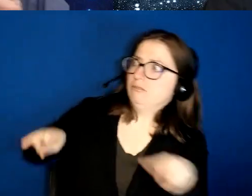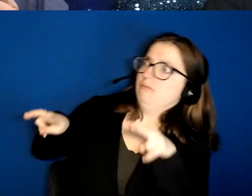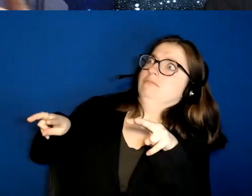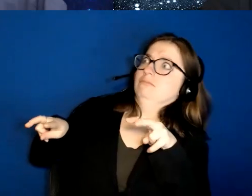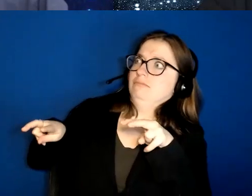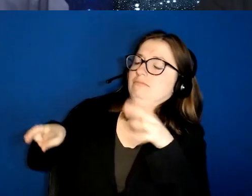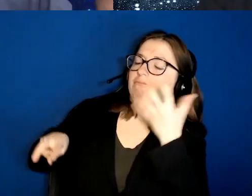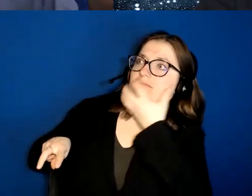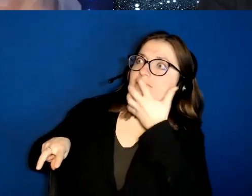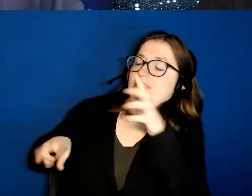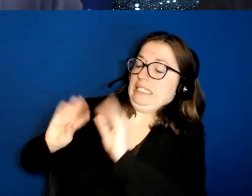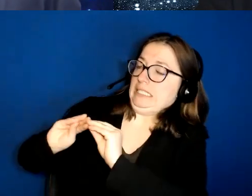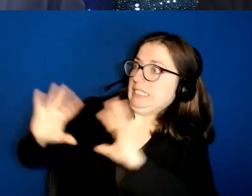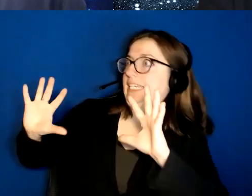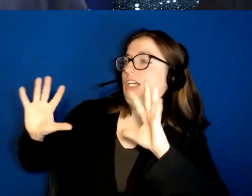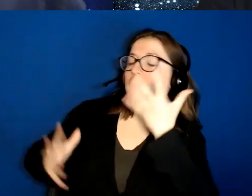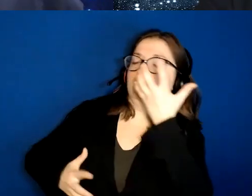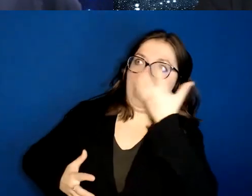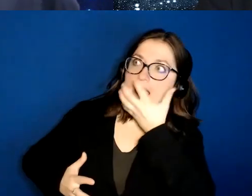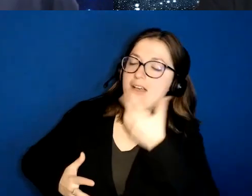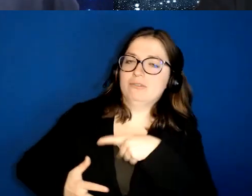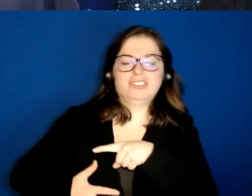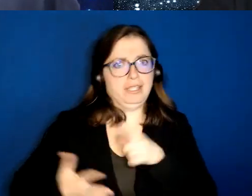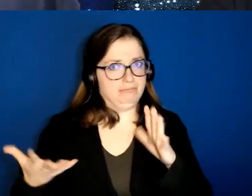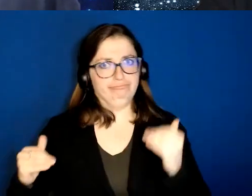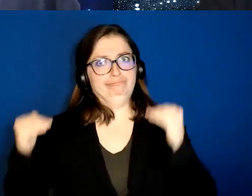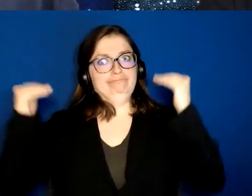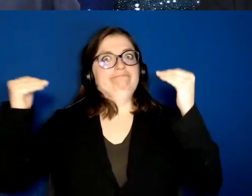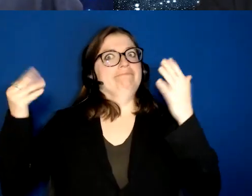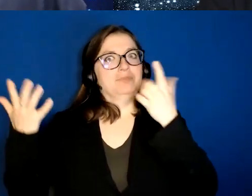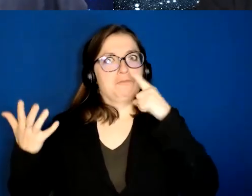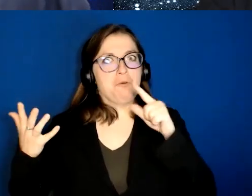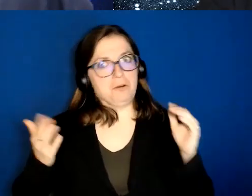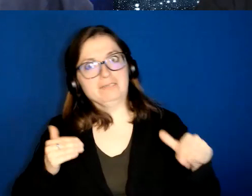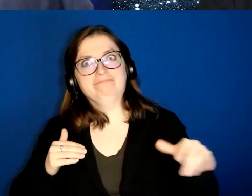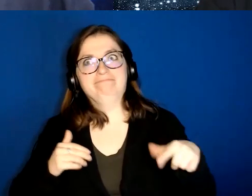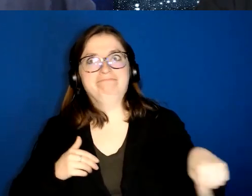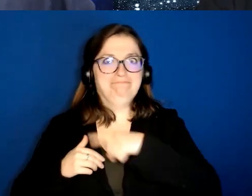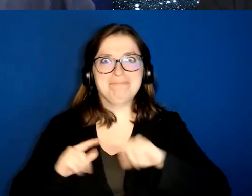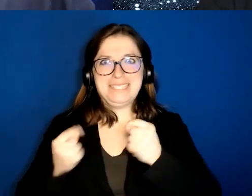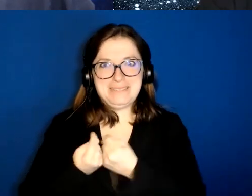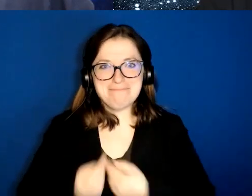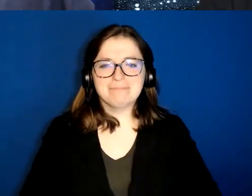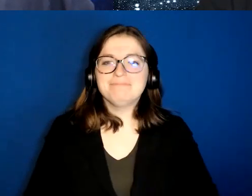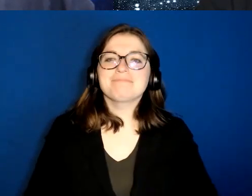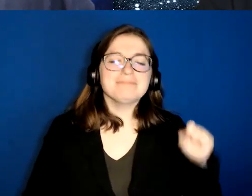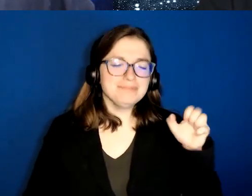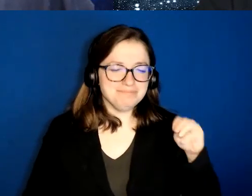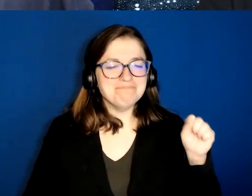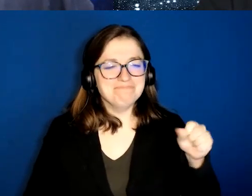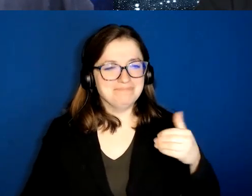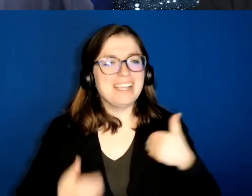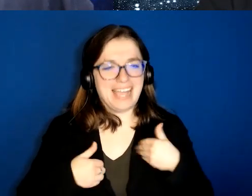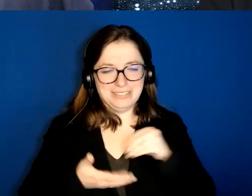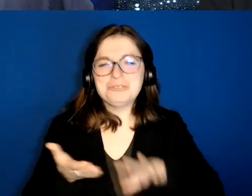so clear." I mean, he really set the bar for the rest of the team. Yeah, I had a student one time in one of my classes, and